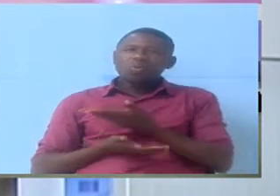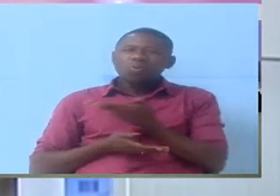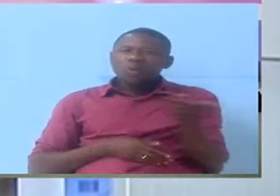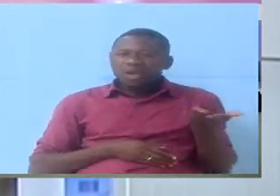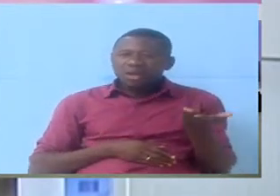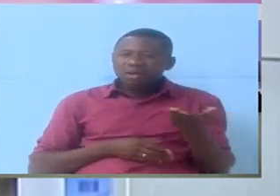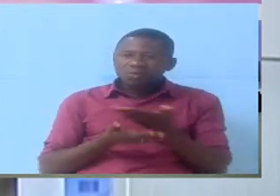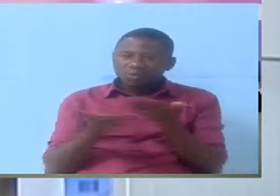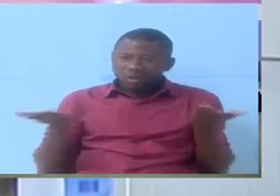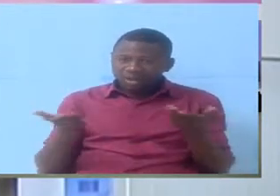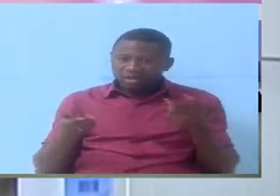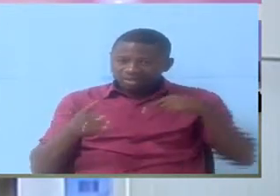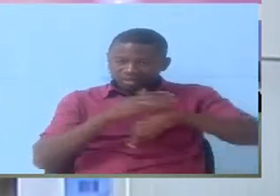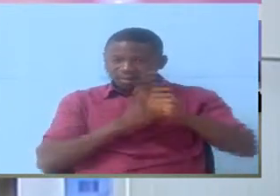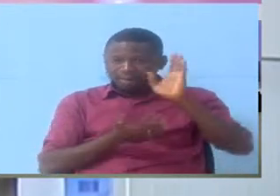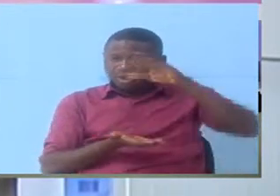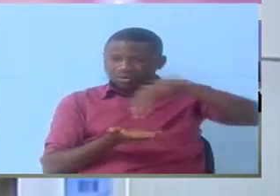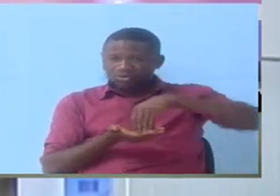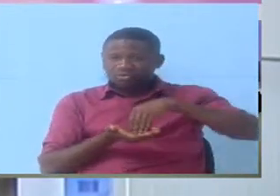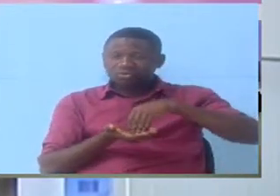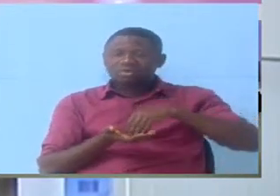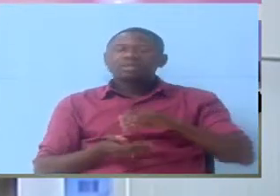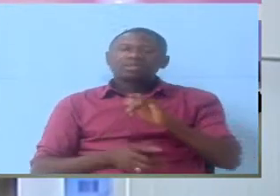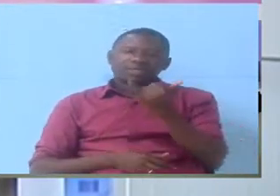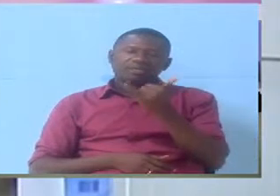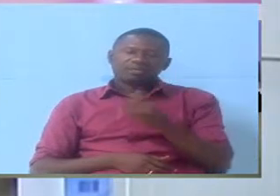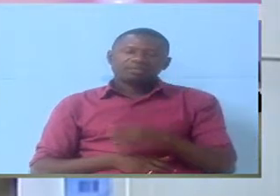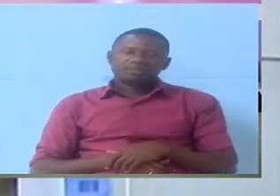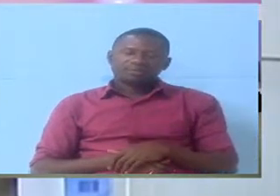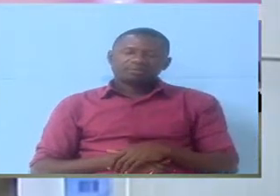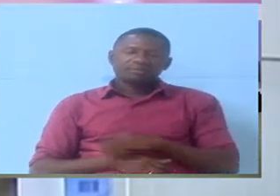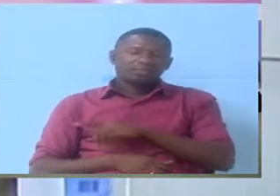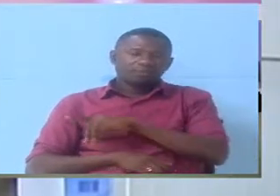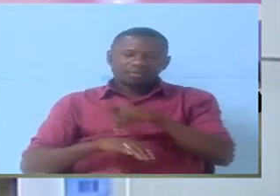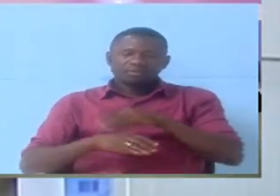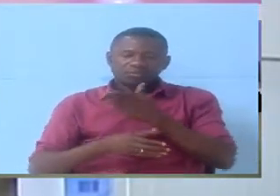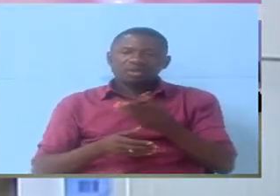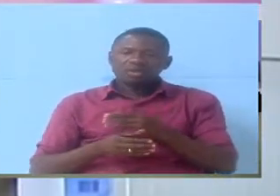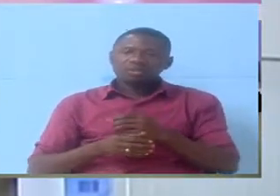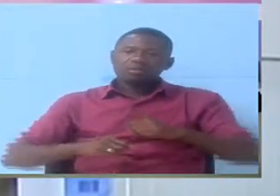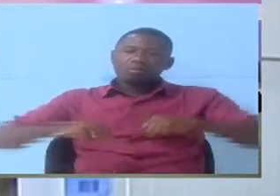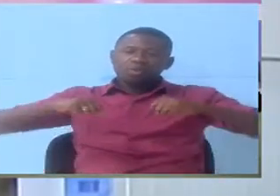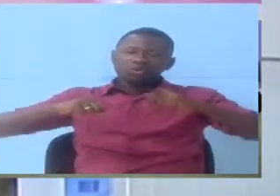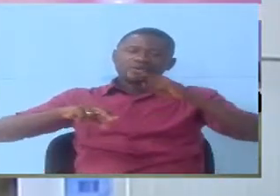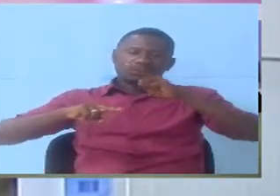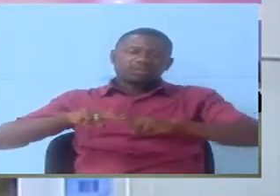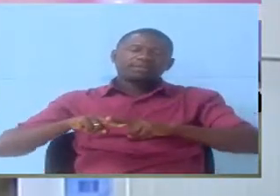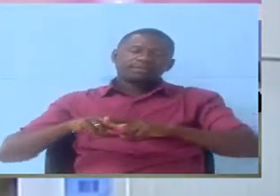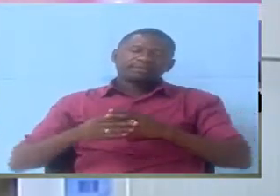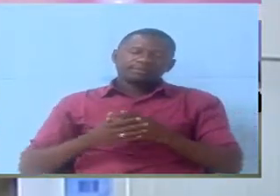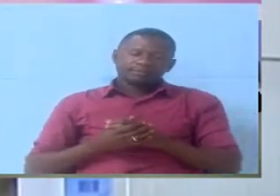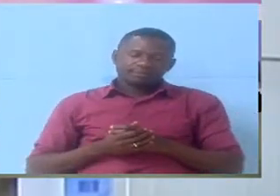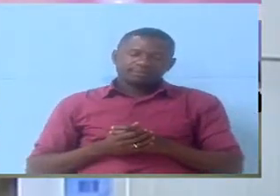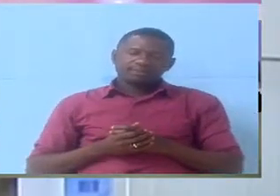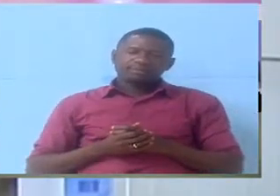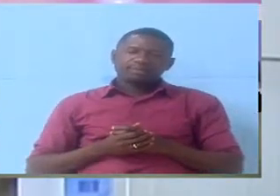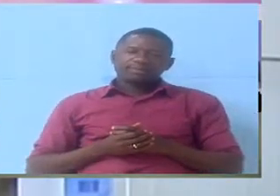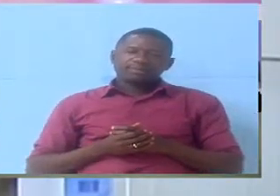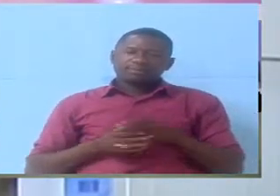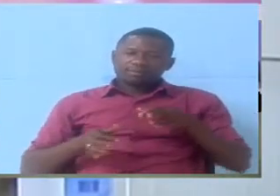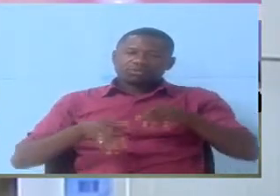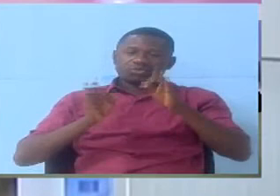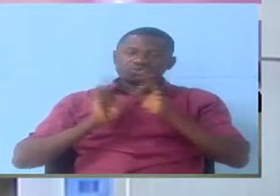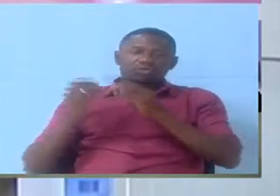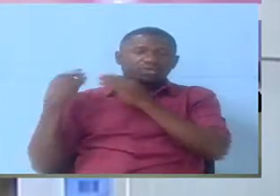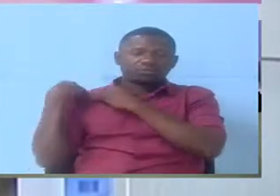That was in Banjul. We banyulo sate olekolo. That's where the commissioner sits. Commissioner kasijele. So I took over on Tuesday from Konta. Bitun talata lunglo ngakolu ta